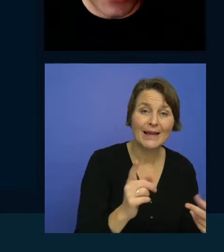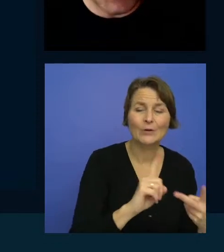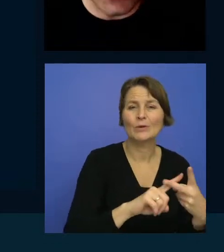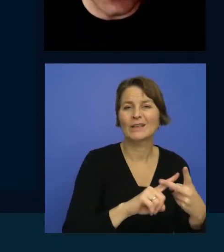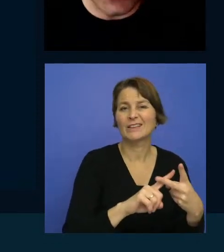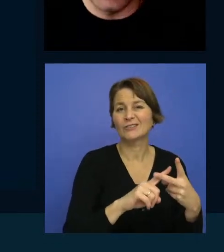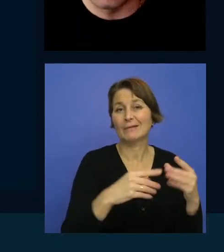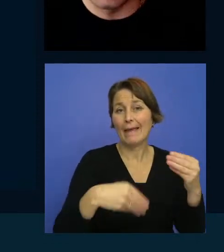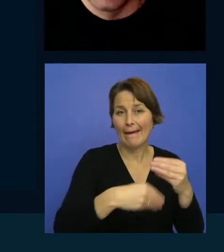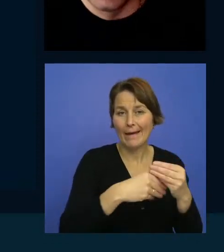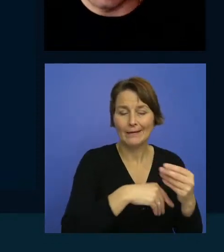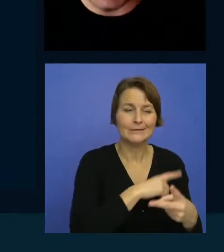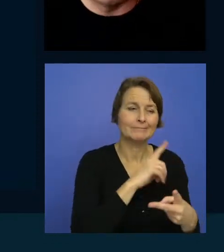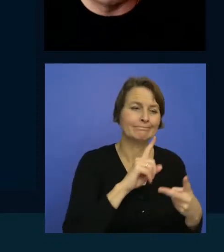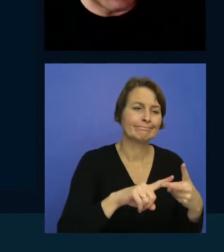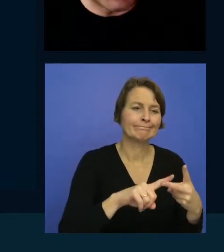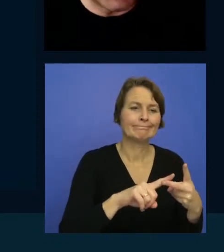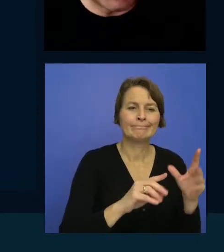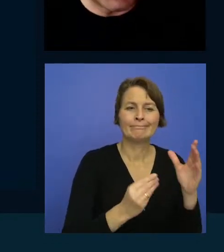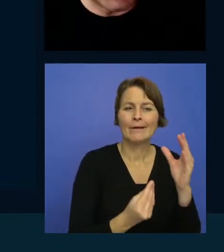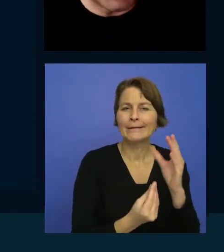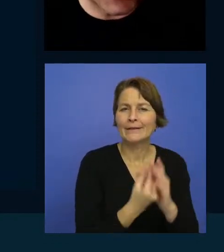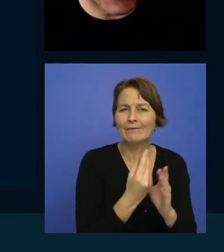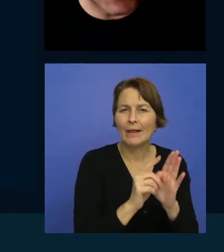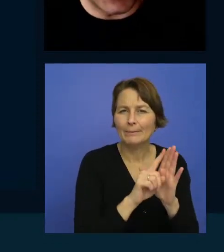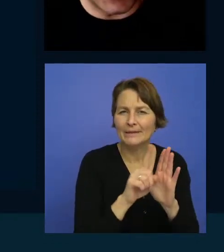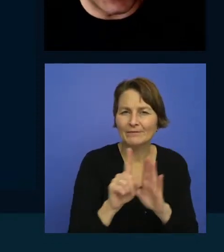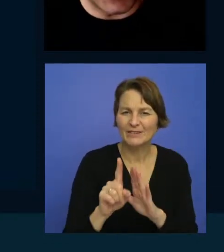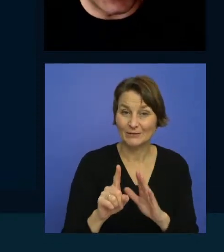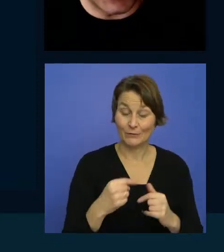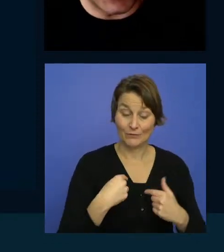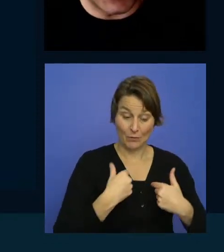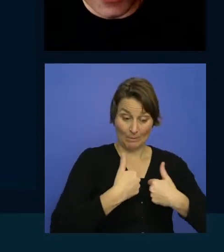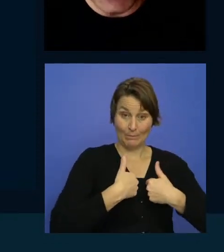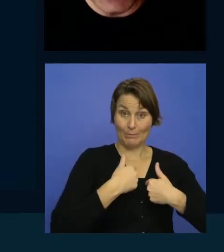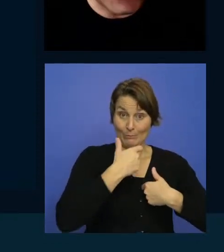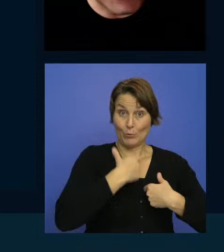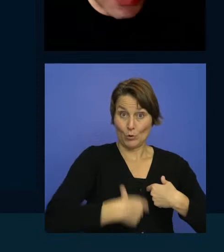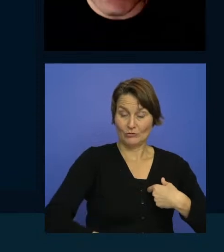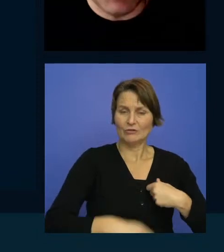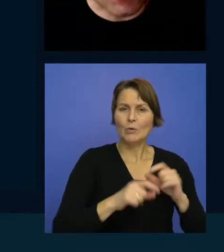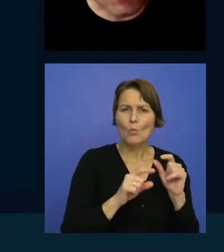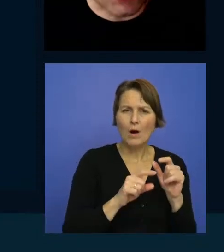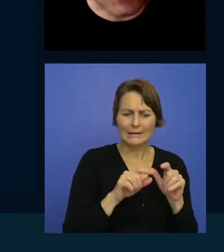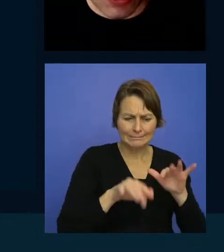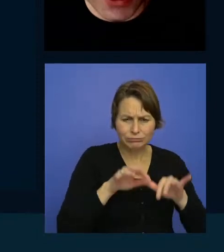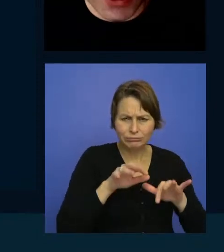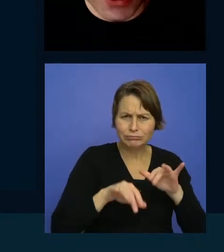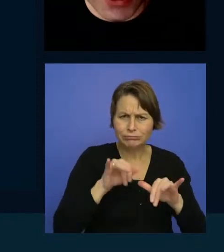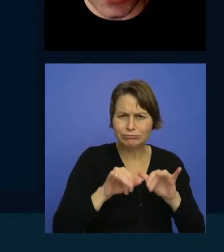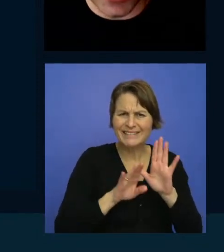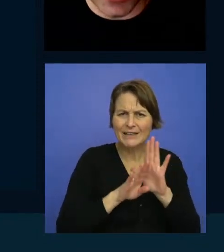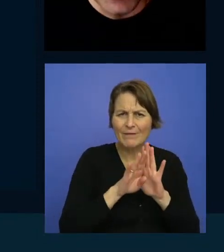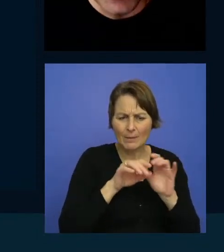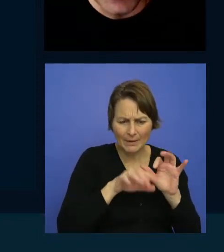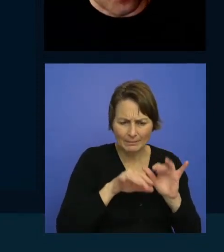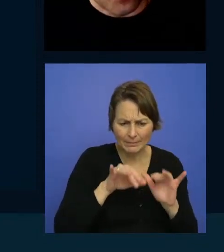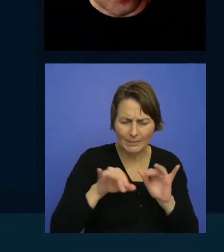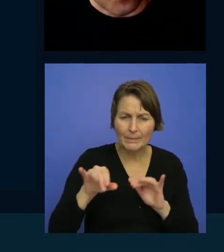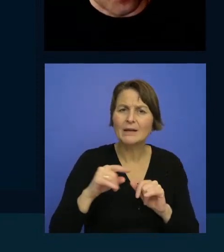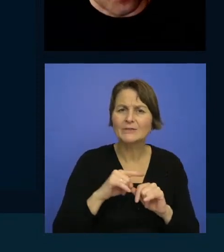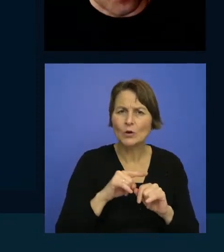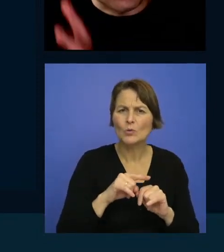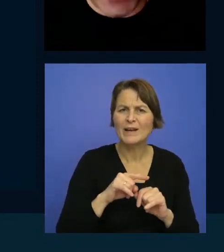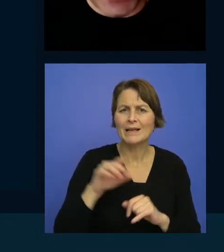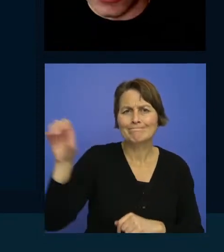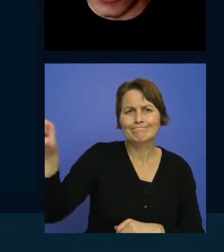agents to deliver personalized experiences. So for a developer, it's actually as simple as calling just an API, and all the complexity of